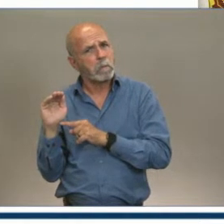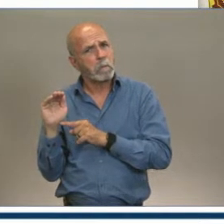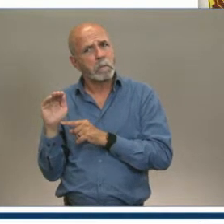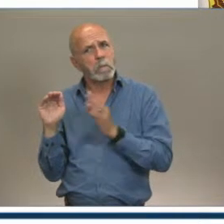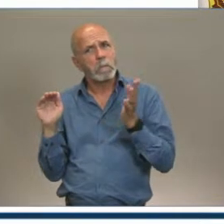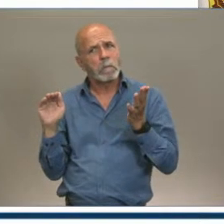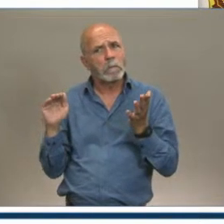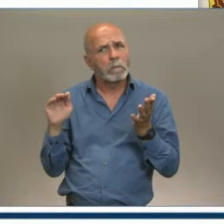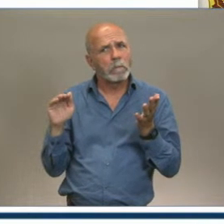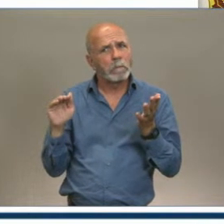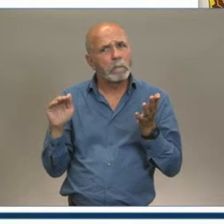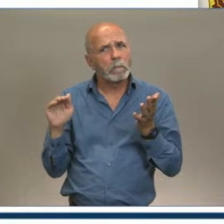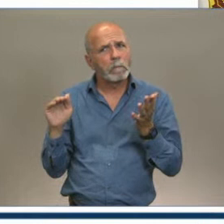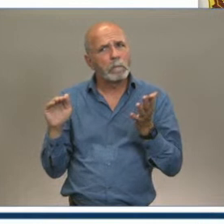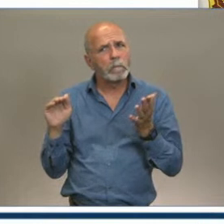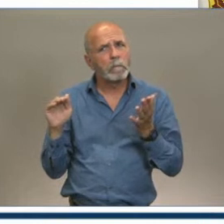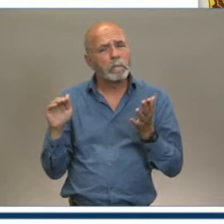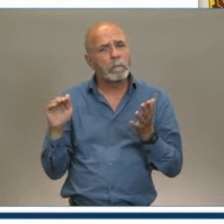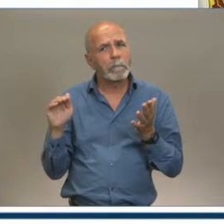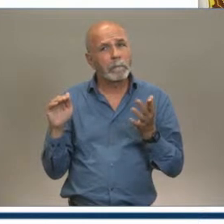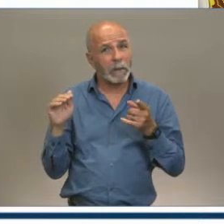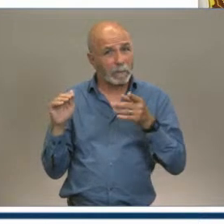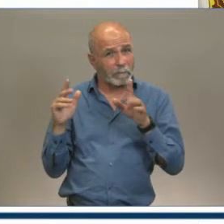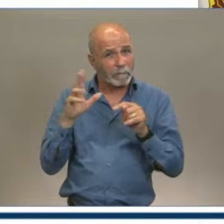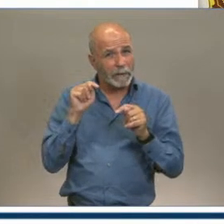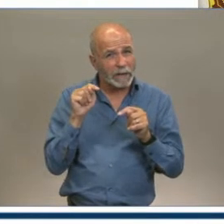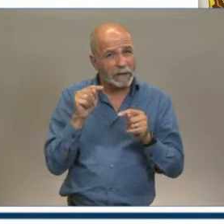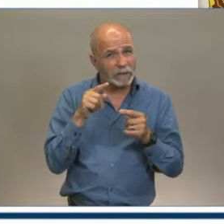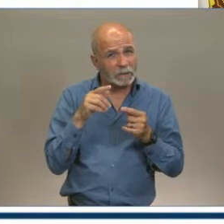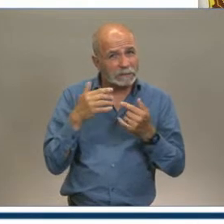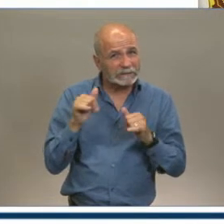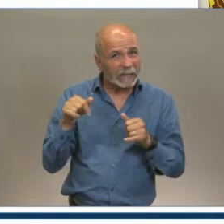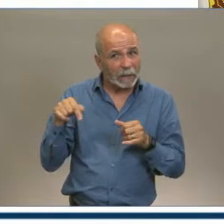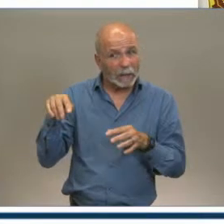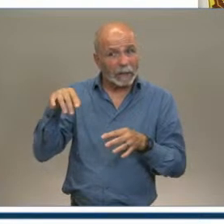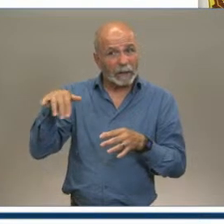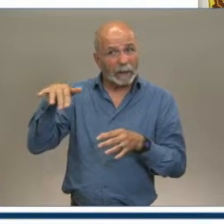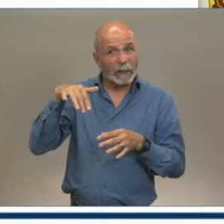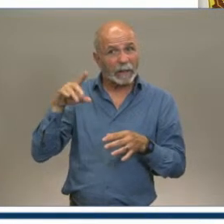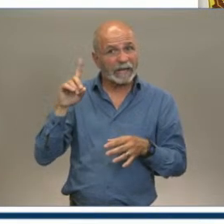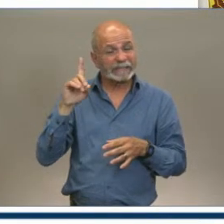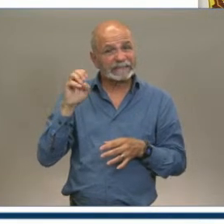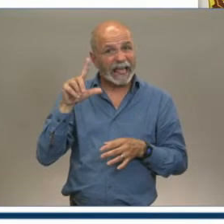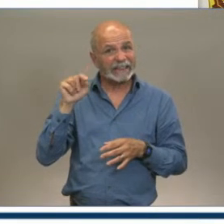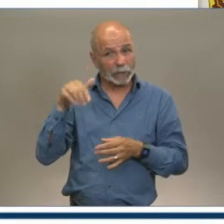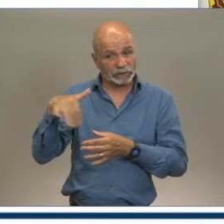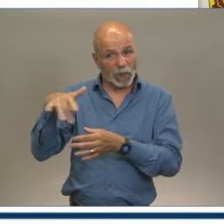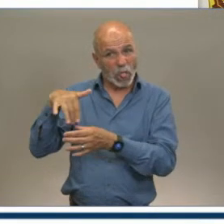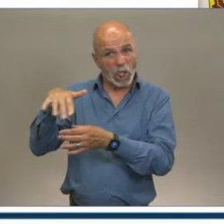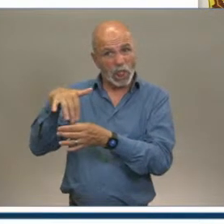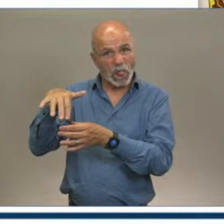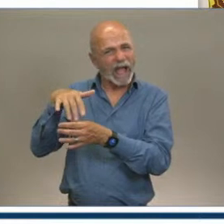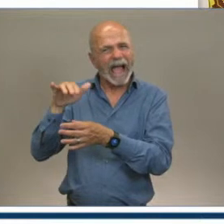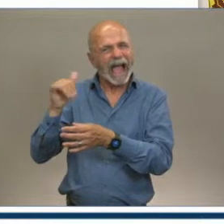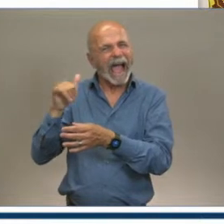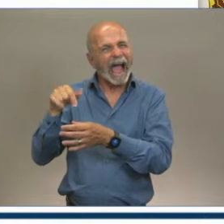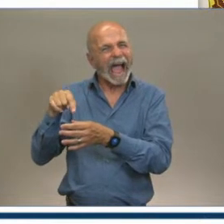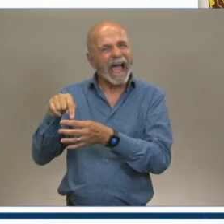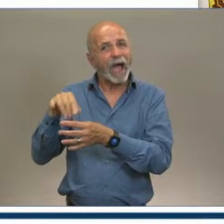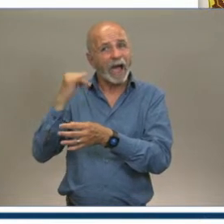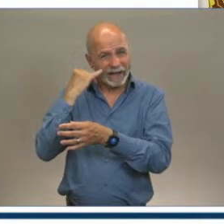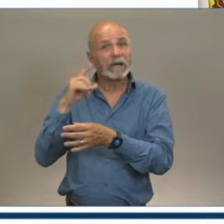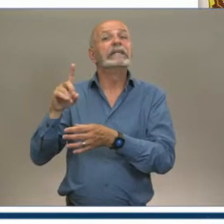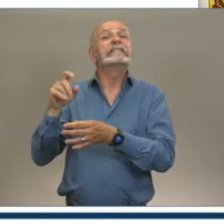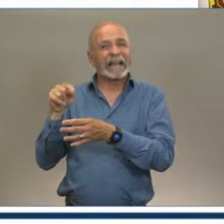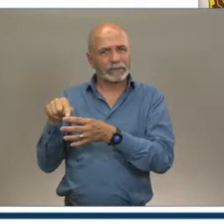still maybe treating these cases as potential variants, or how do we handle it with the Delta variant,